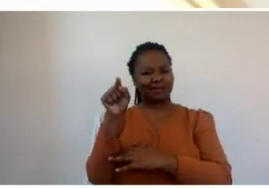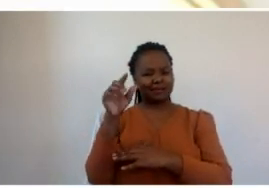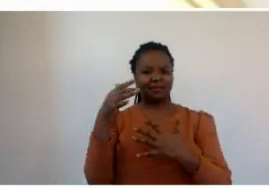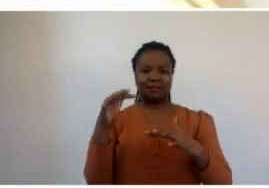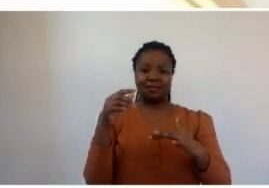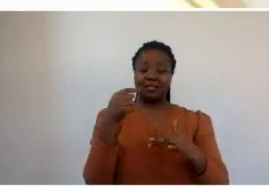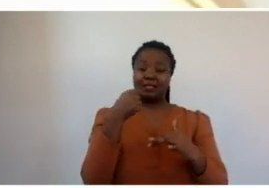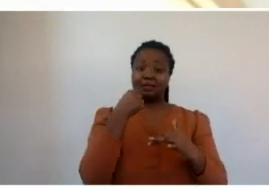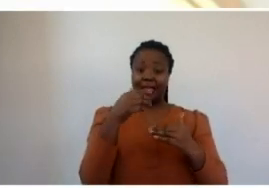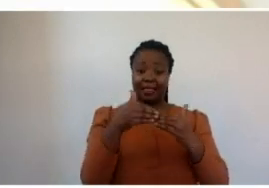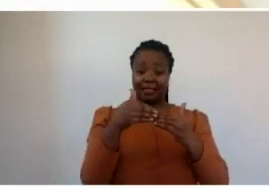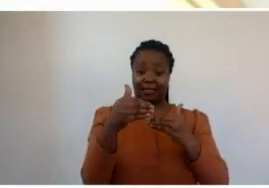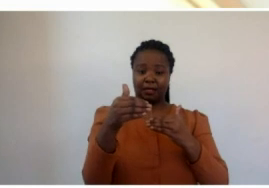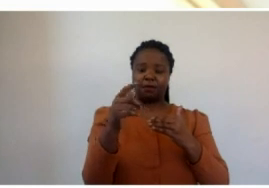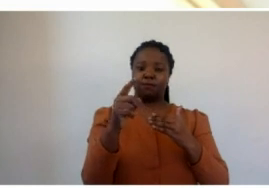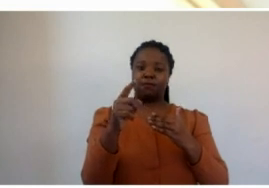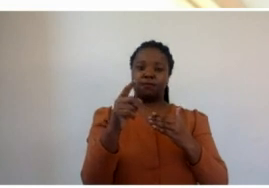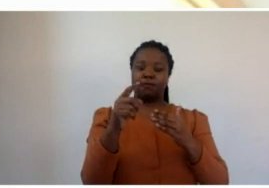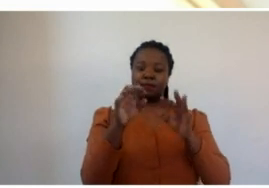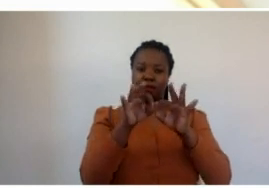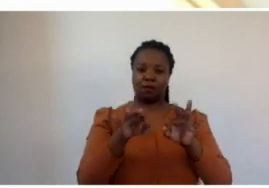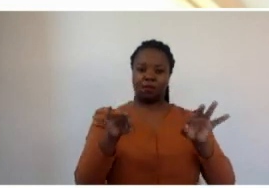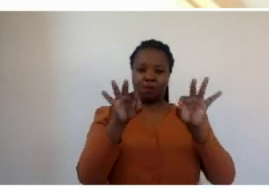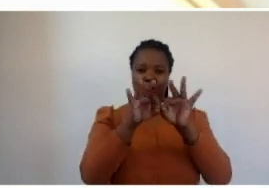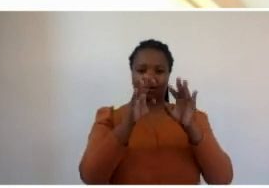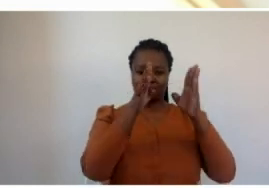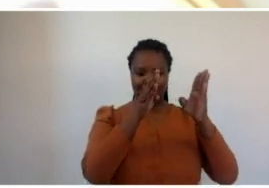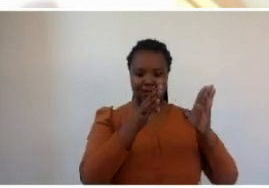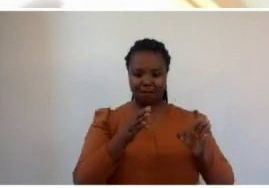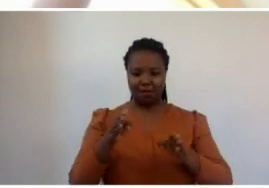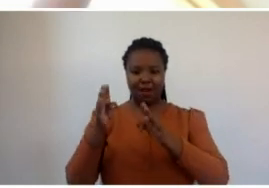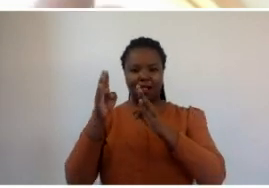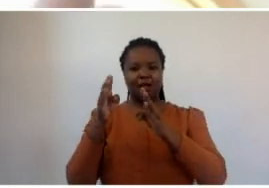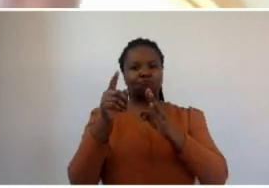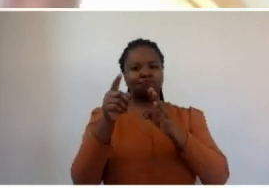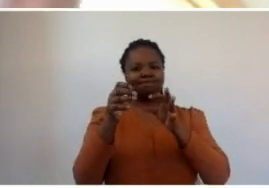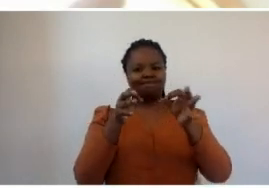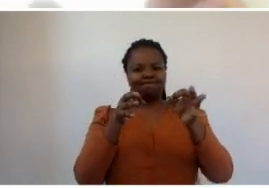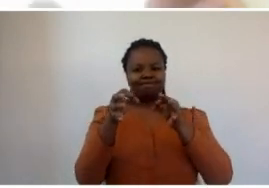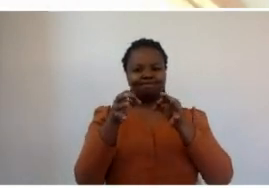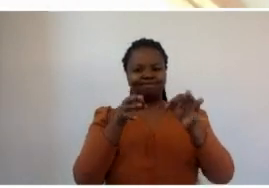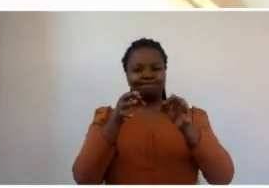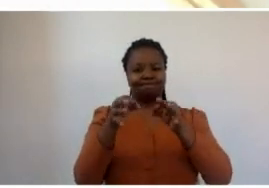plan, and highlighting how the challenge of achieving